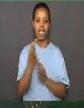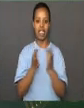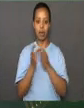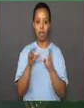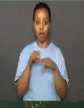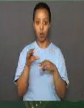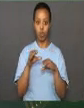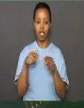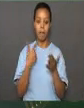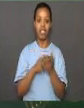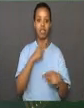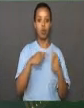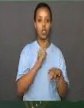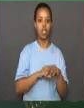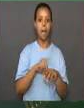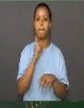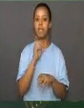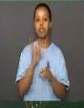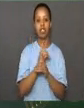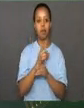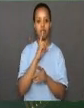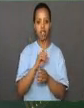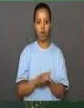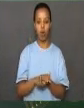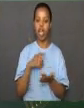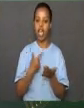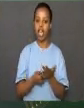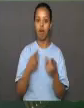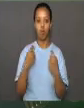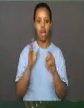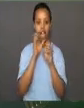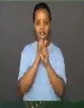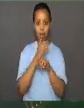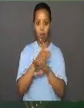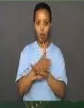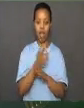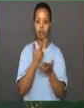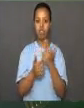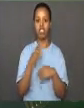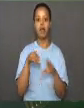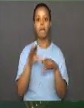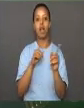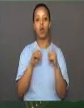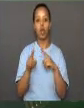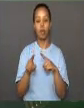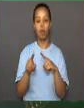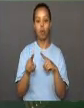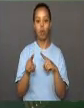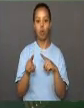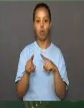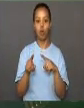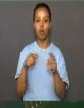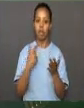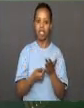happens during this process. After this activity, we will discuss what happens